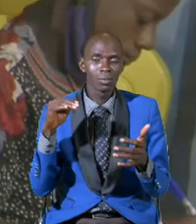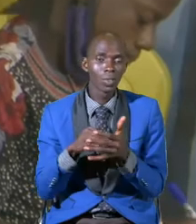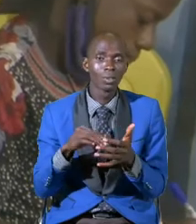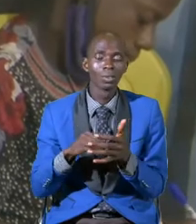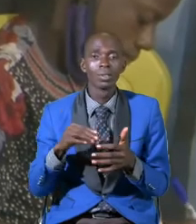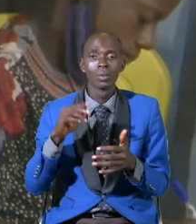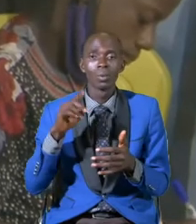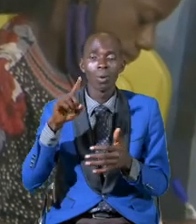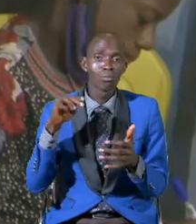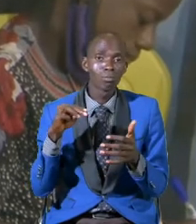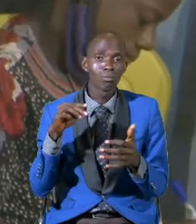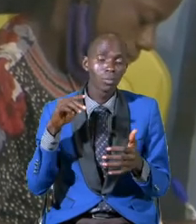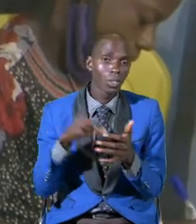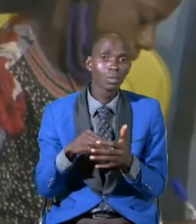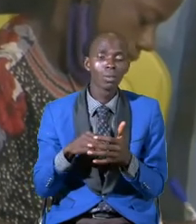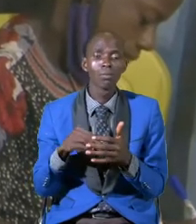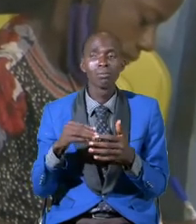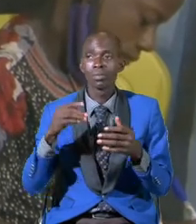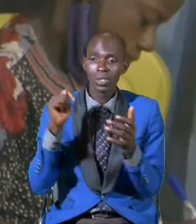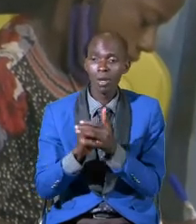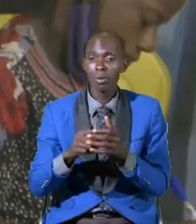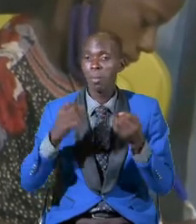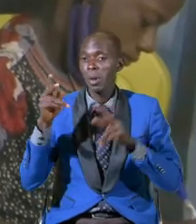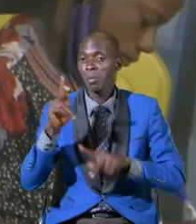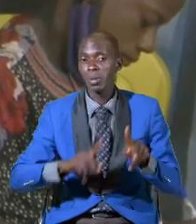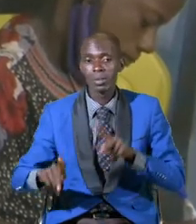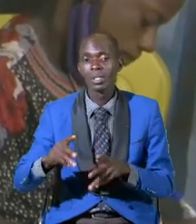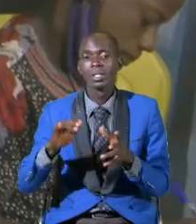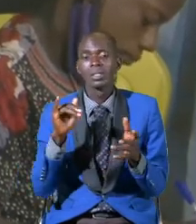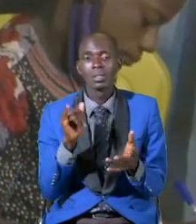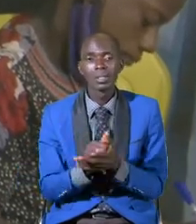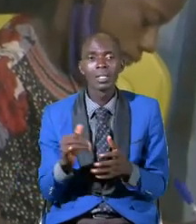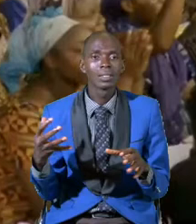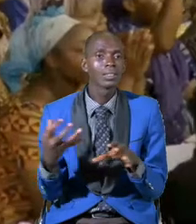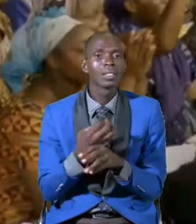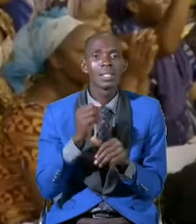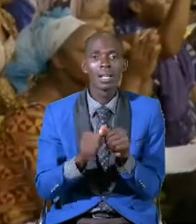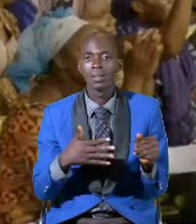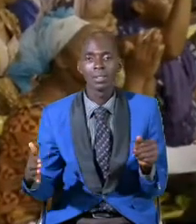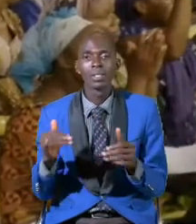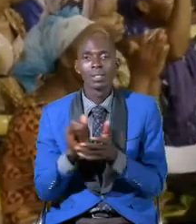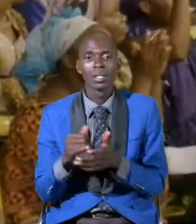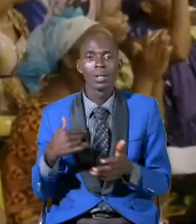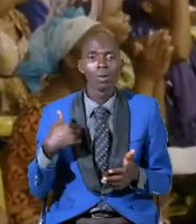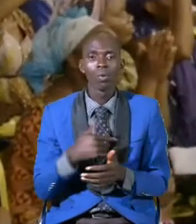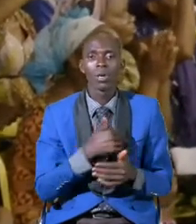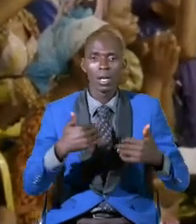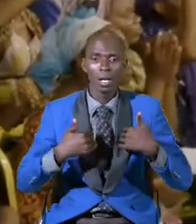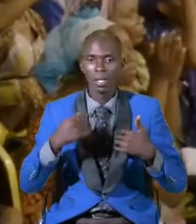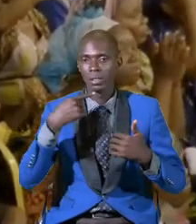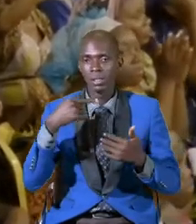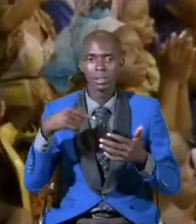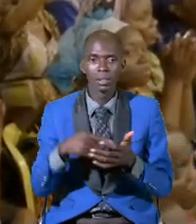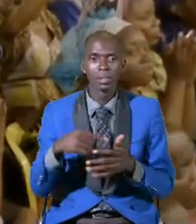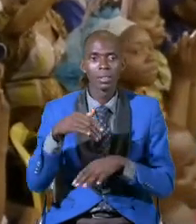here, outside, everywhere, that take everything was spoken tonight, and then in their